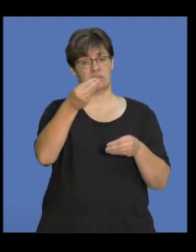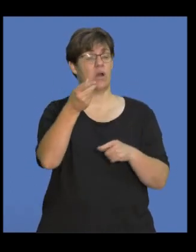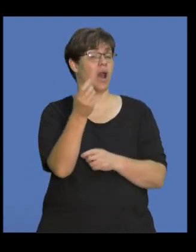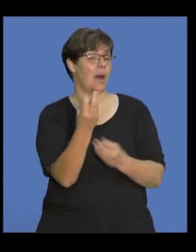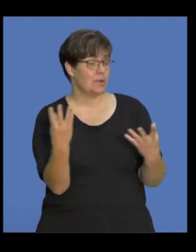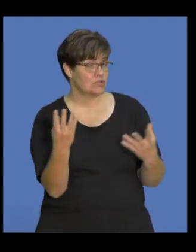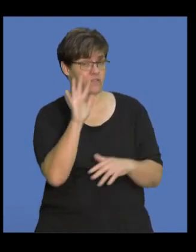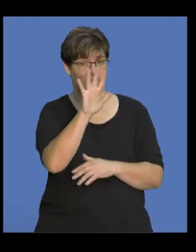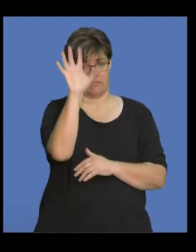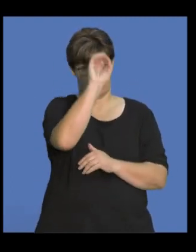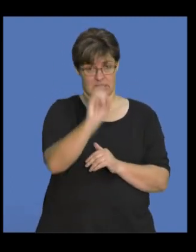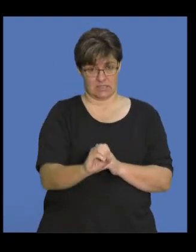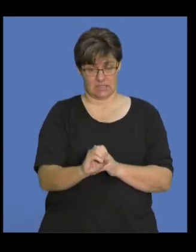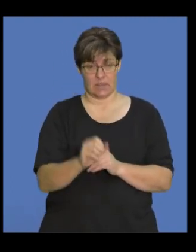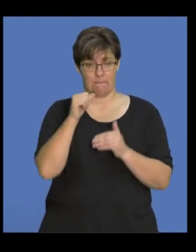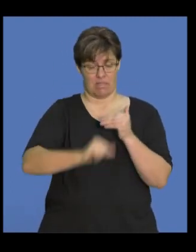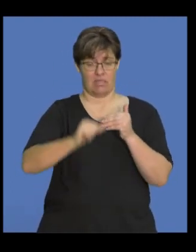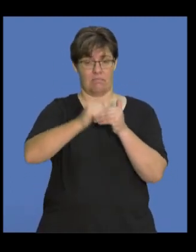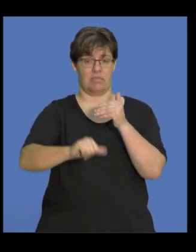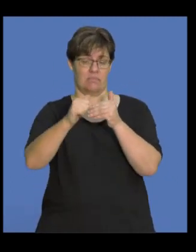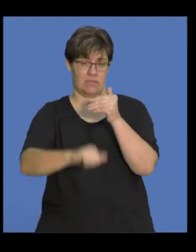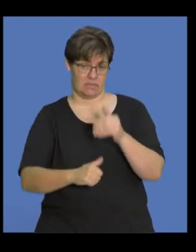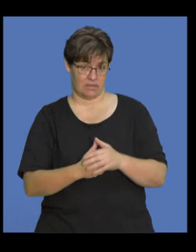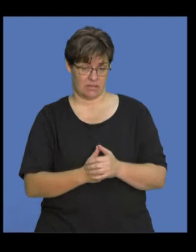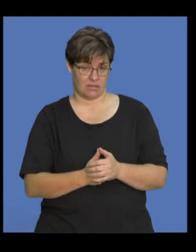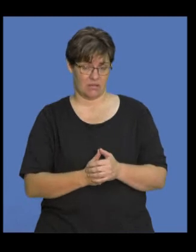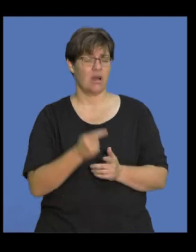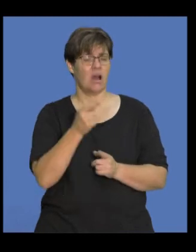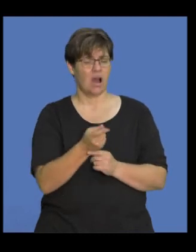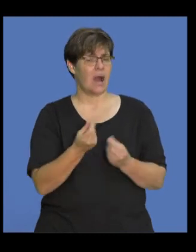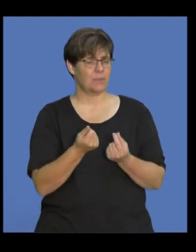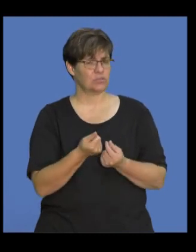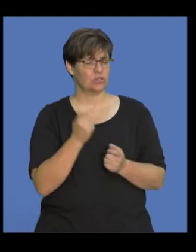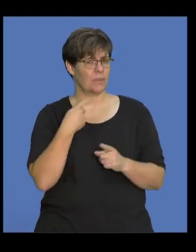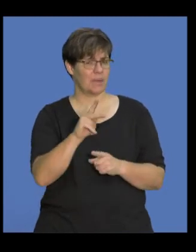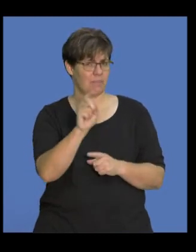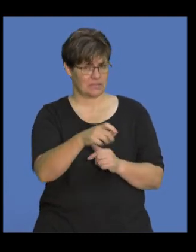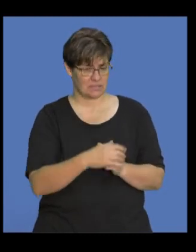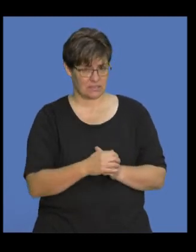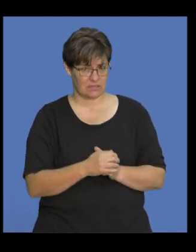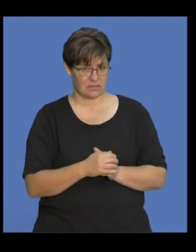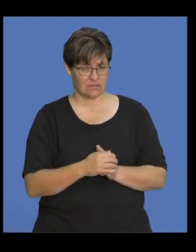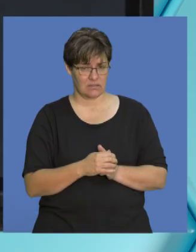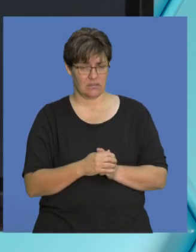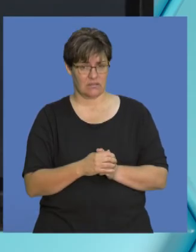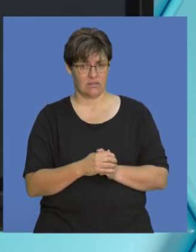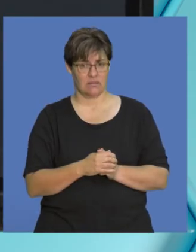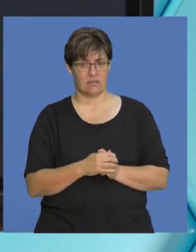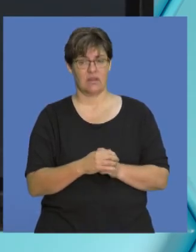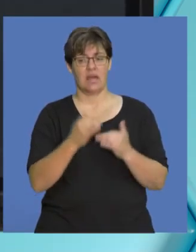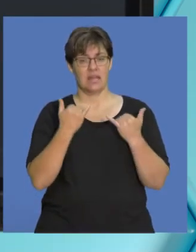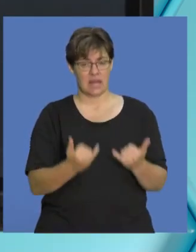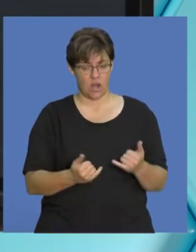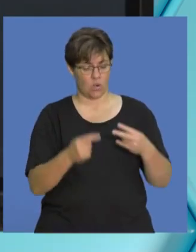5% each month. How much must Sipho pay each month? Guys, now, so with this question, I'm going